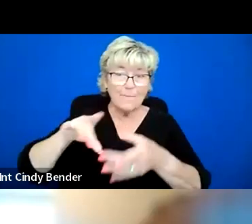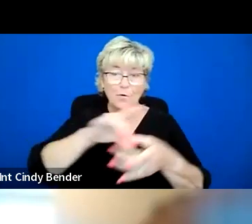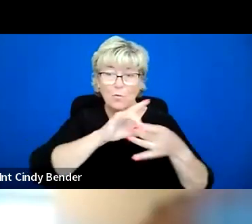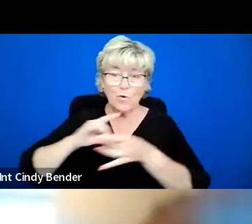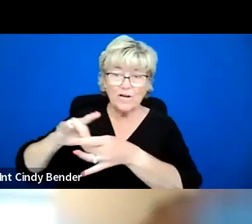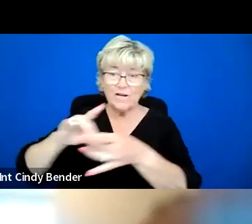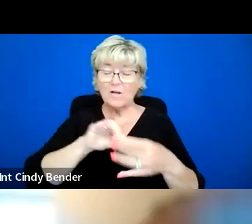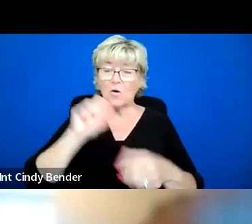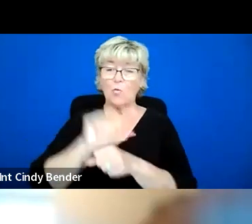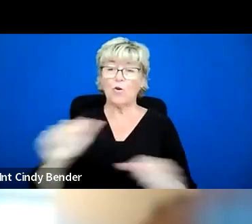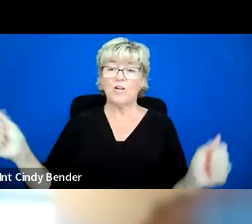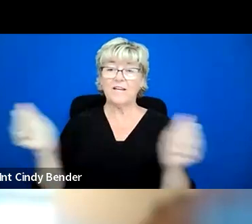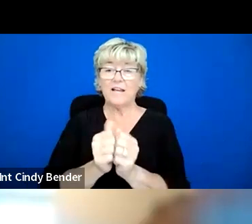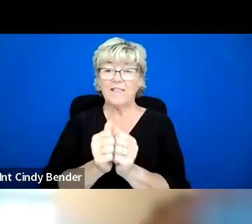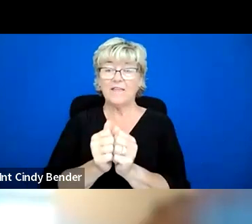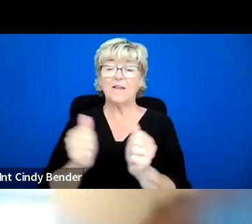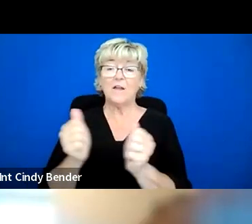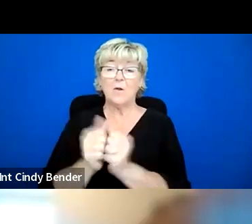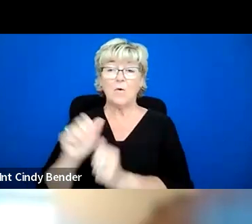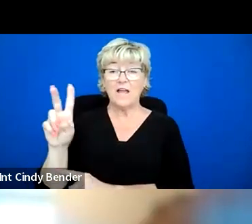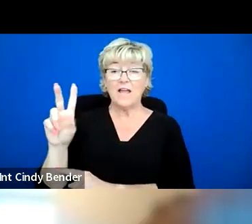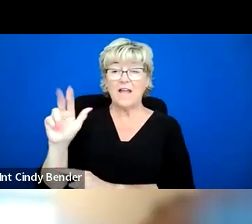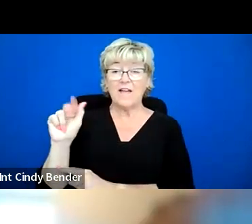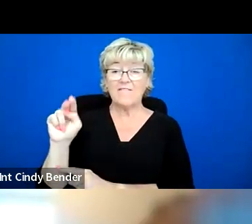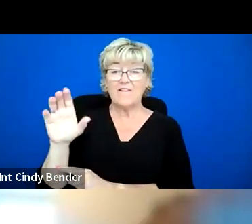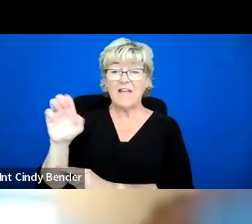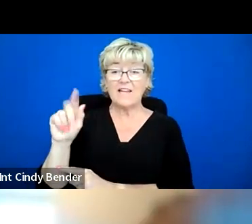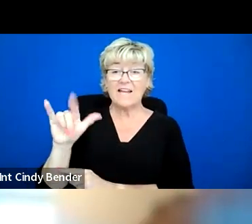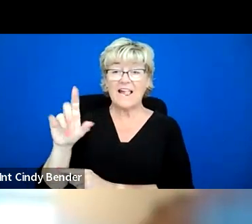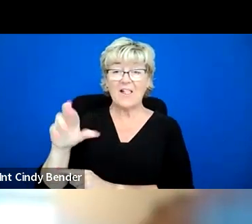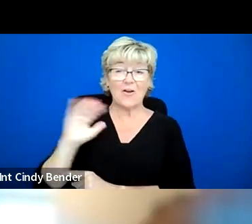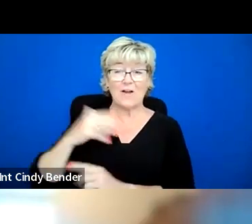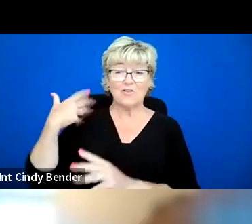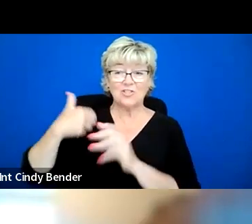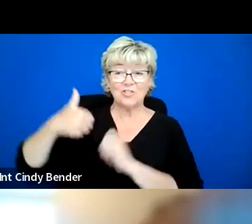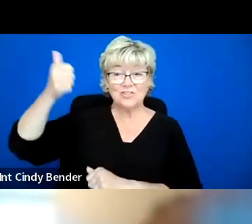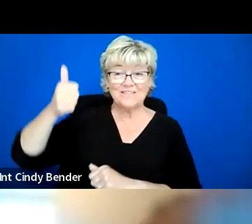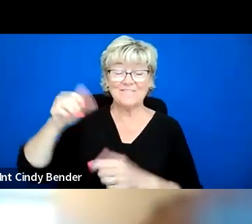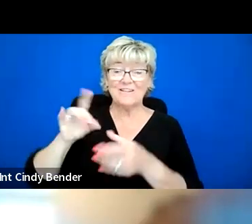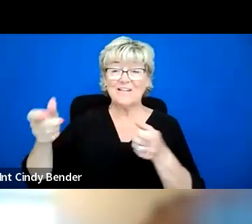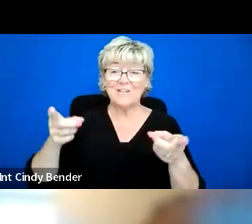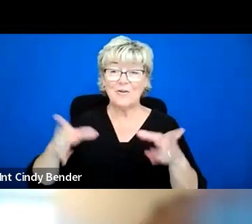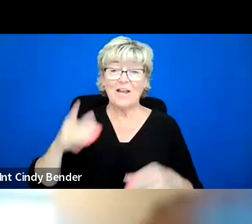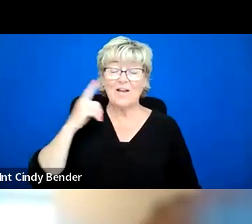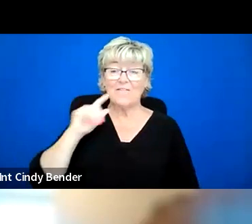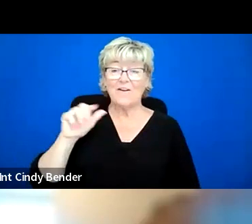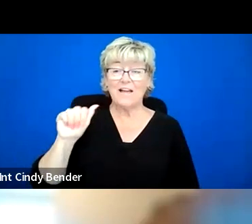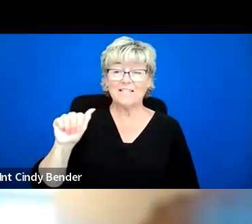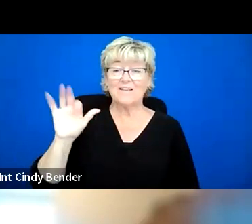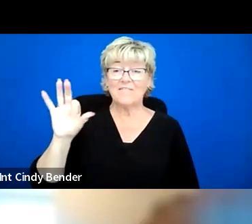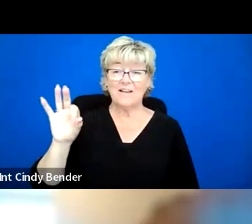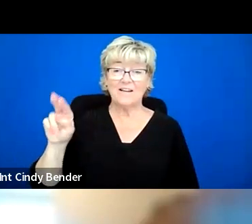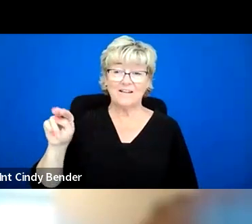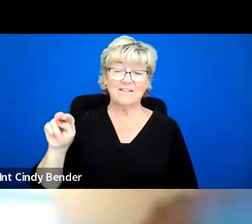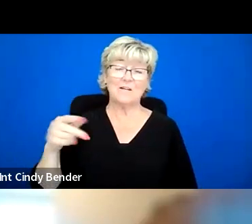working together, along with Vance Taylor, our chief director here for access and functional needs. We've made